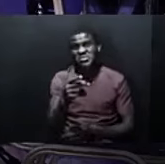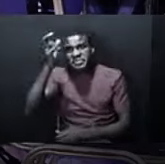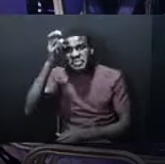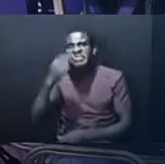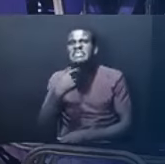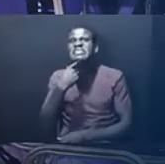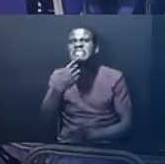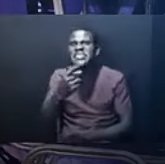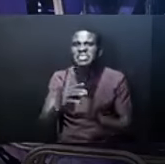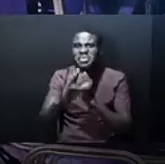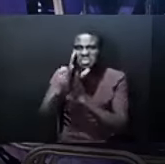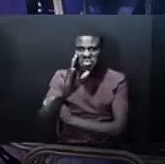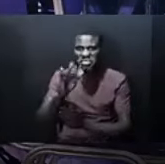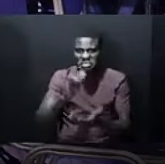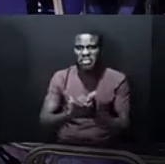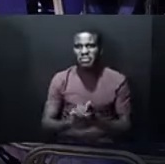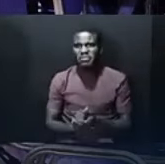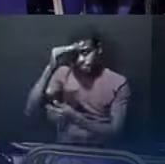And